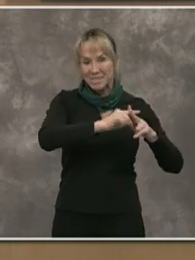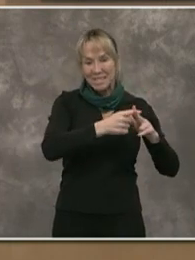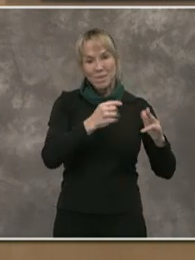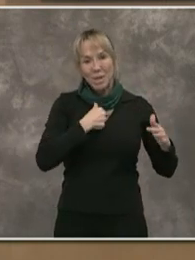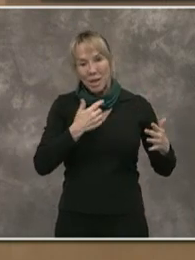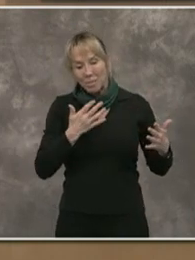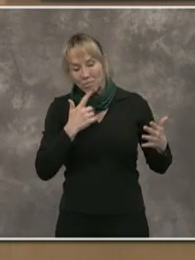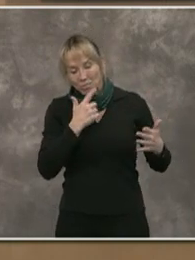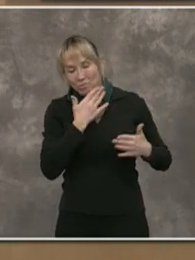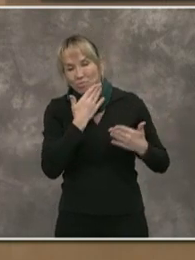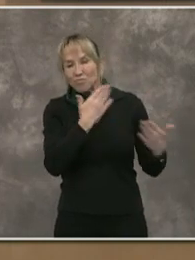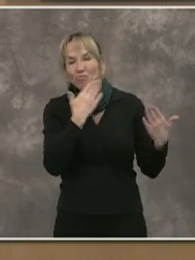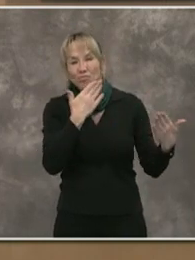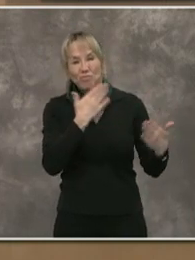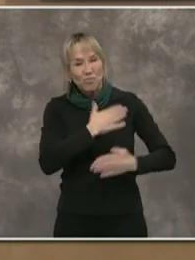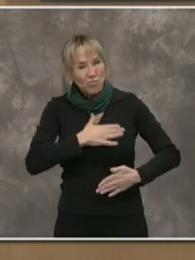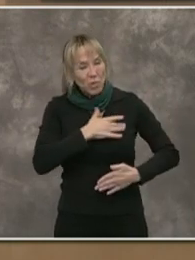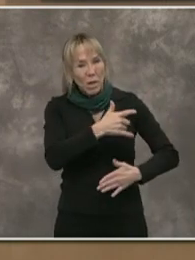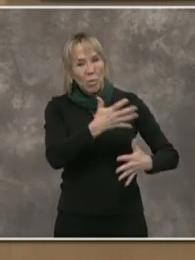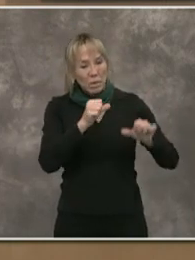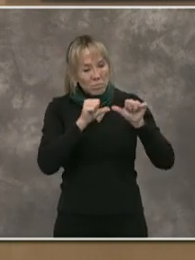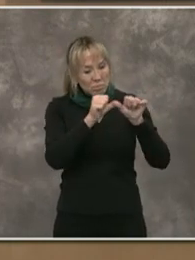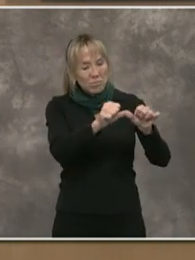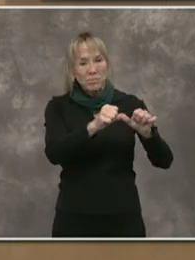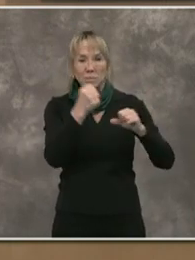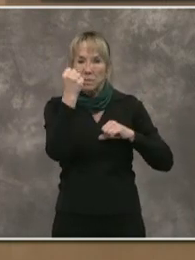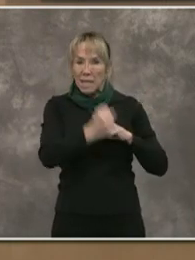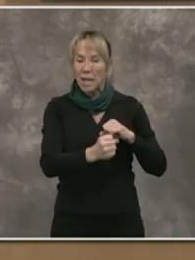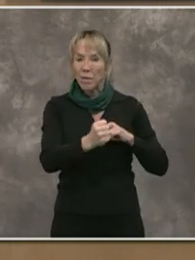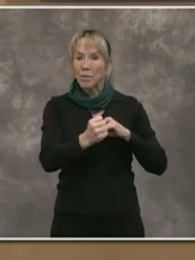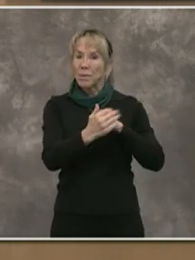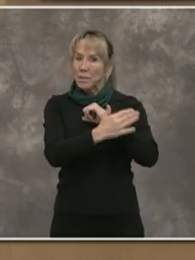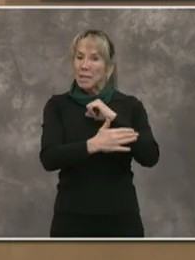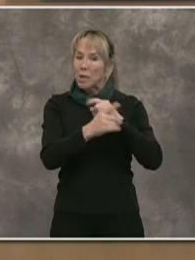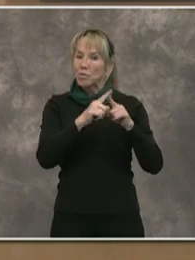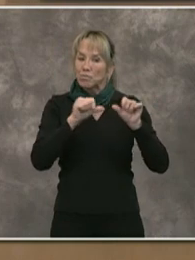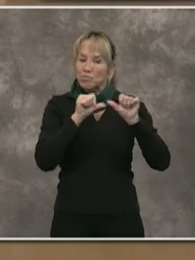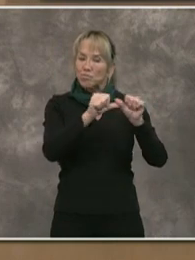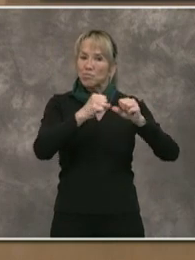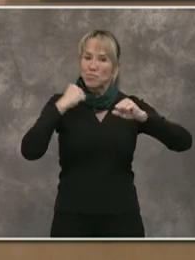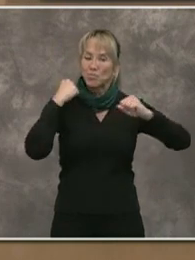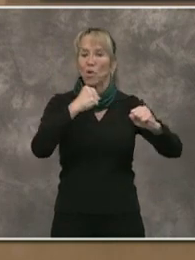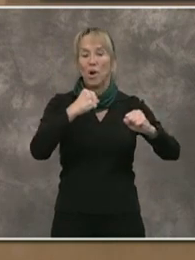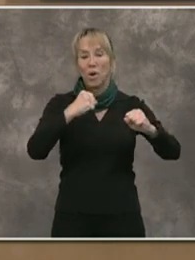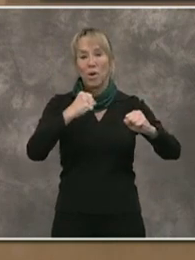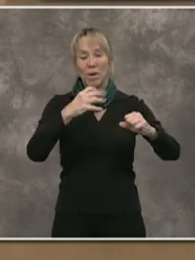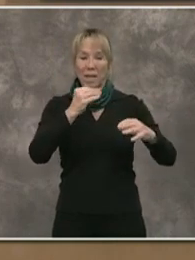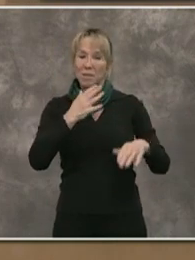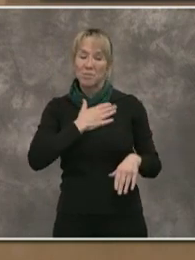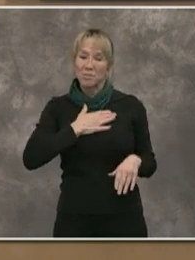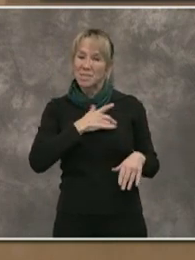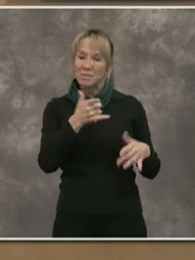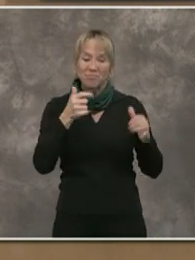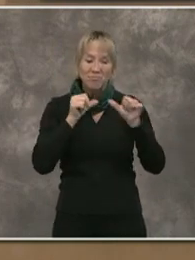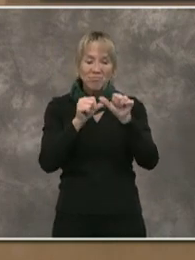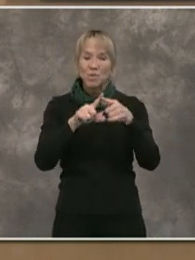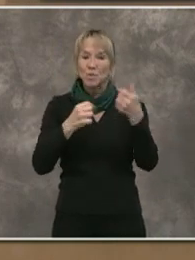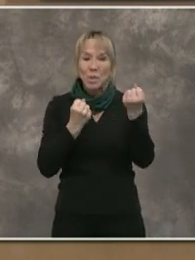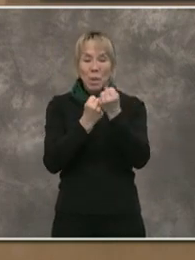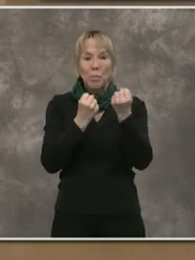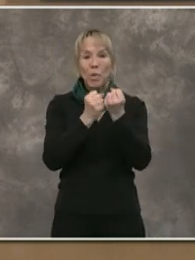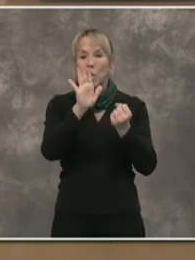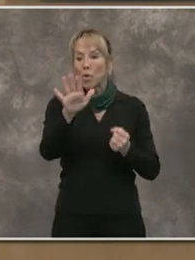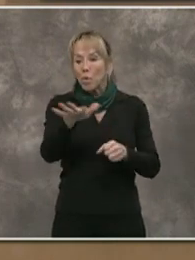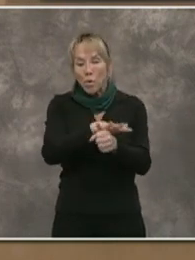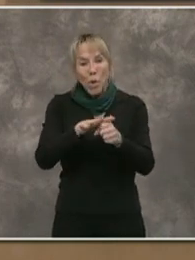County strong and vibrant. And let me urge all San Diegans to continue to support their local restaurants through food delivery